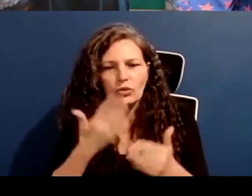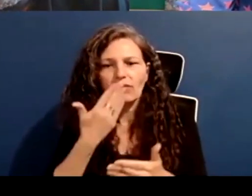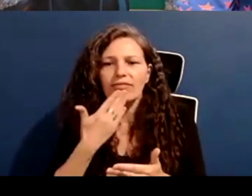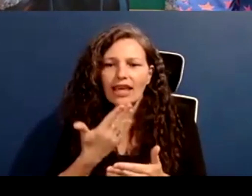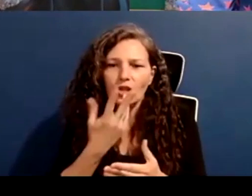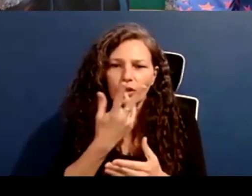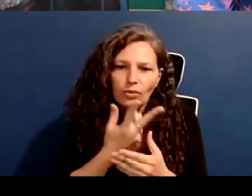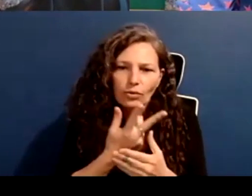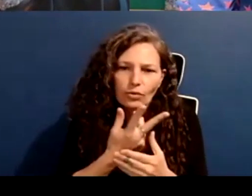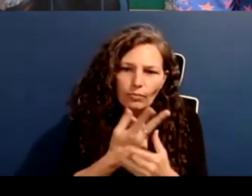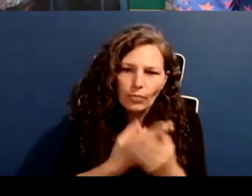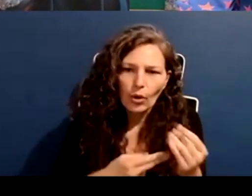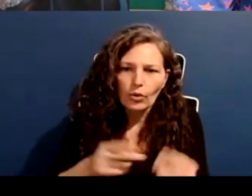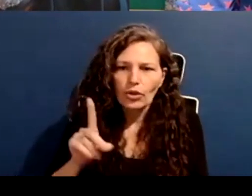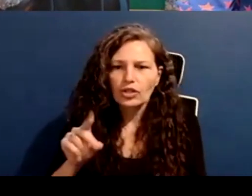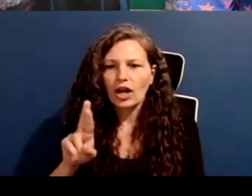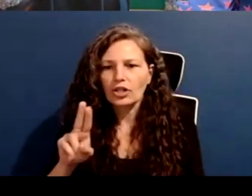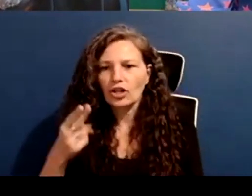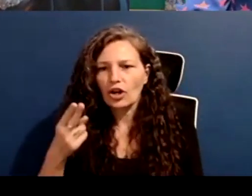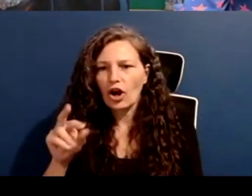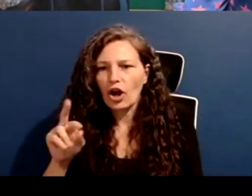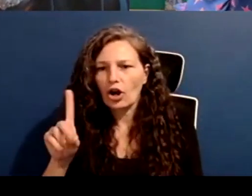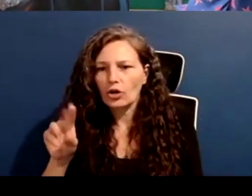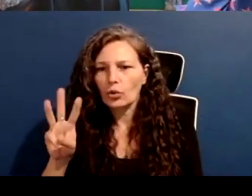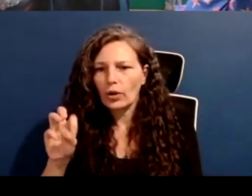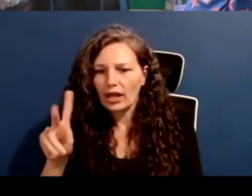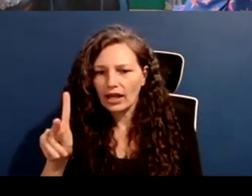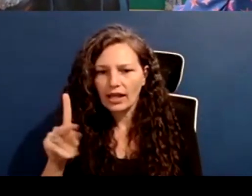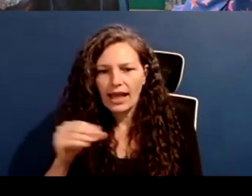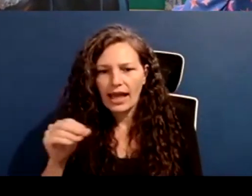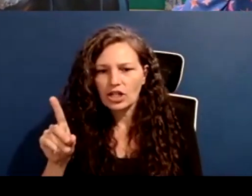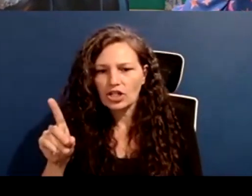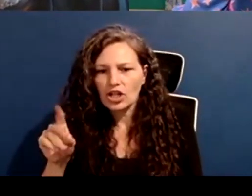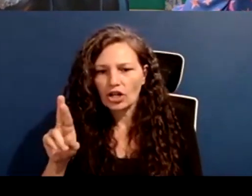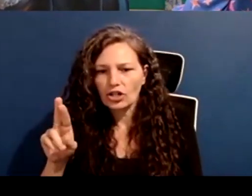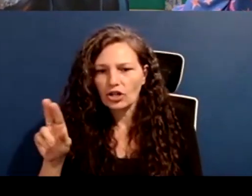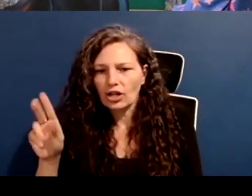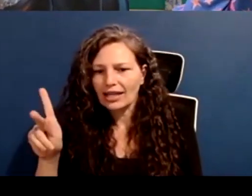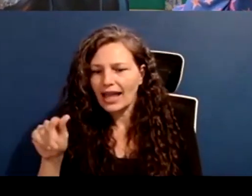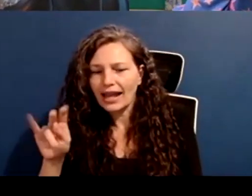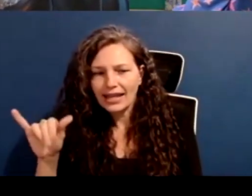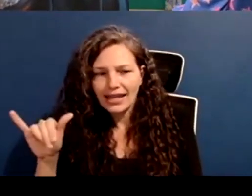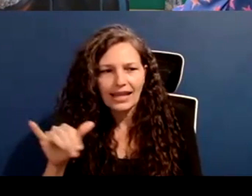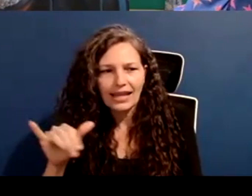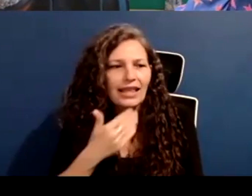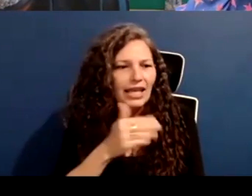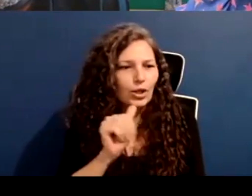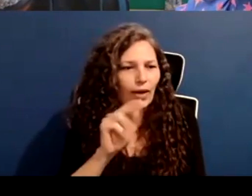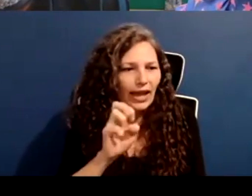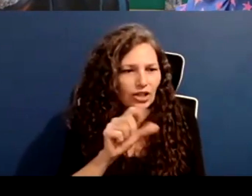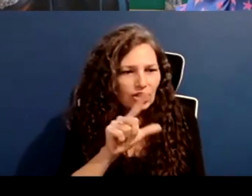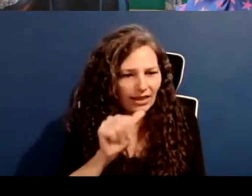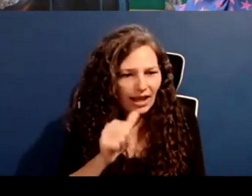Hardwick and Angela Moy for their contributions today, and our ASL interpreter